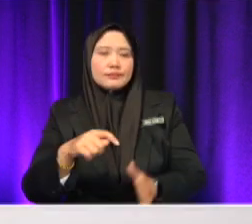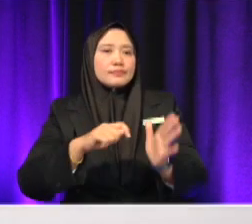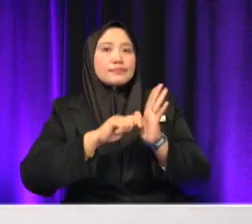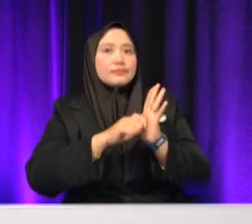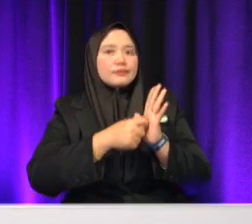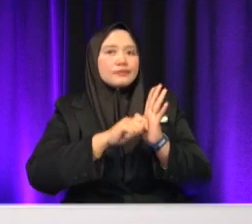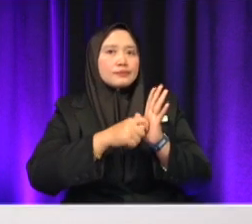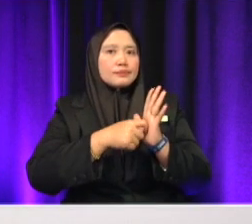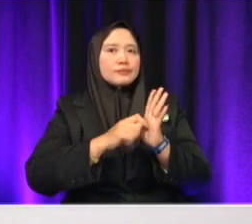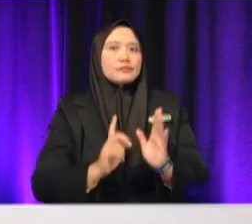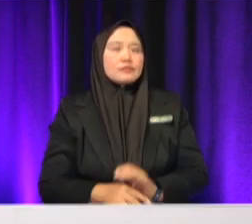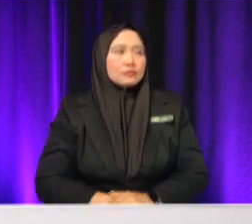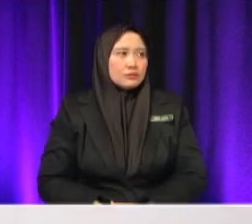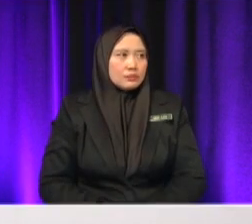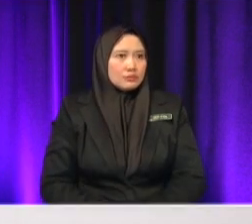the question?